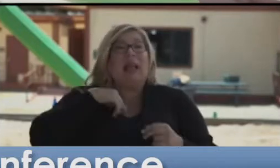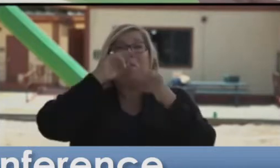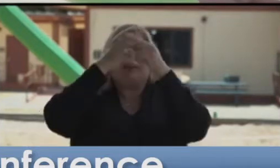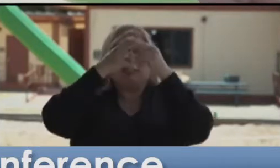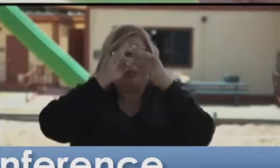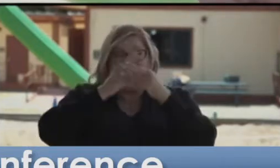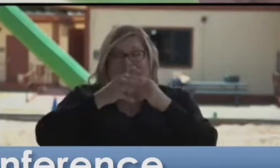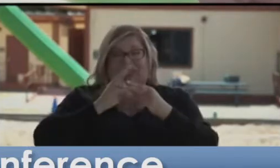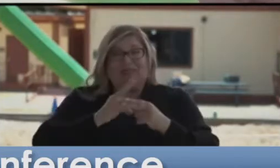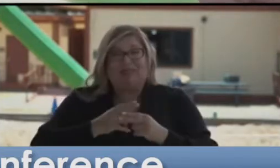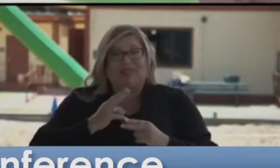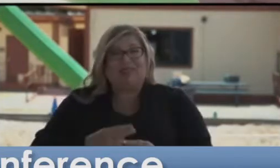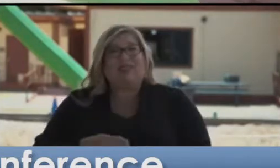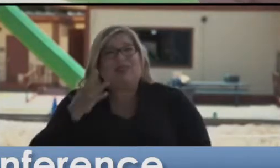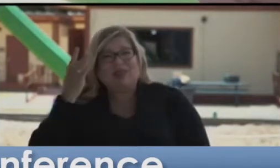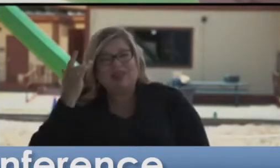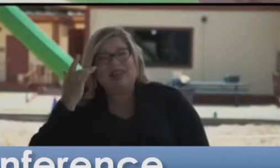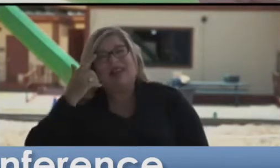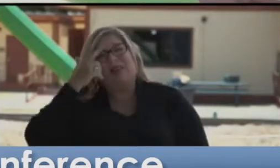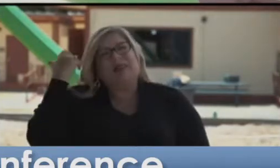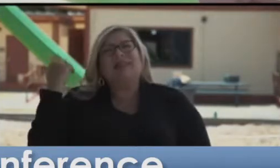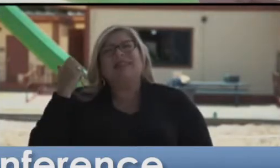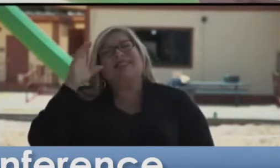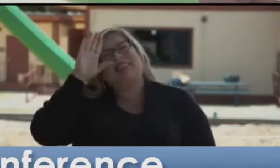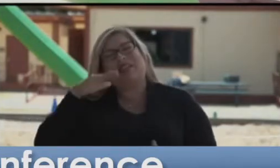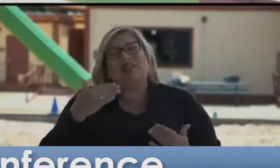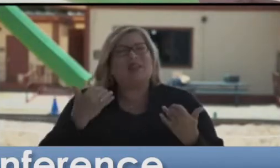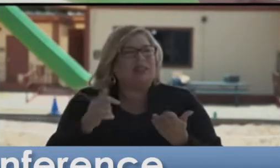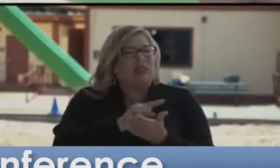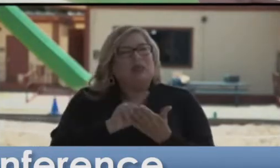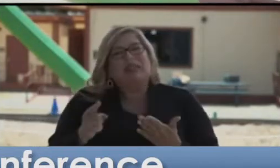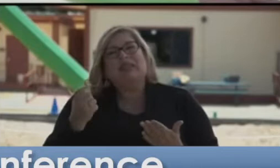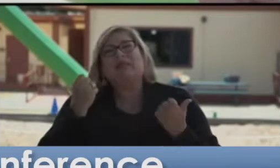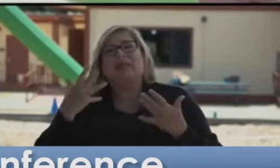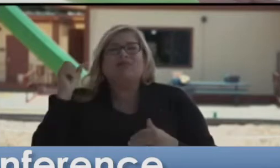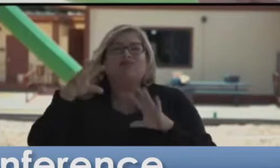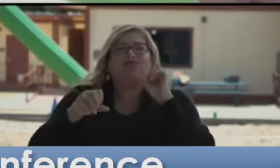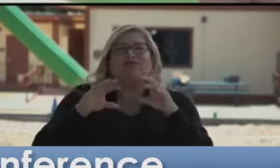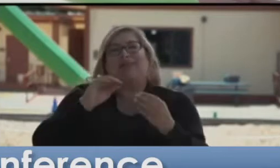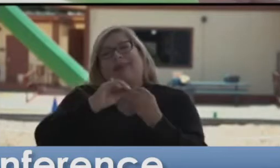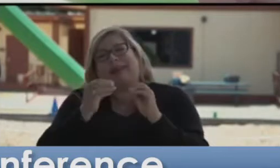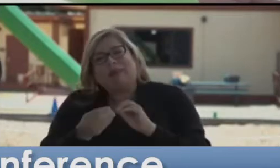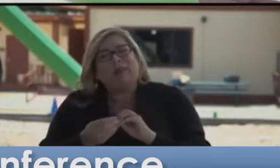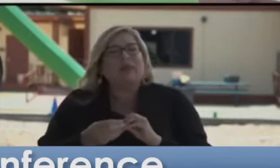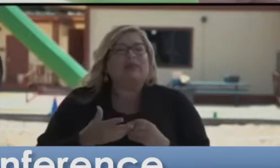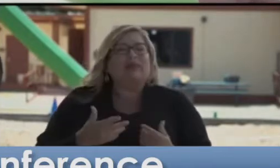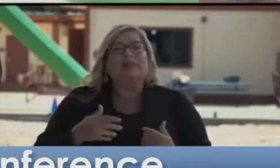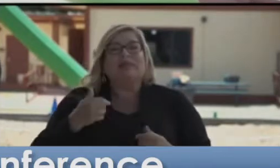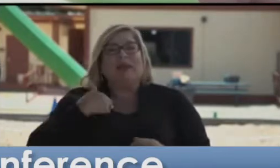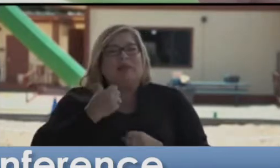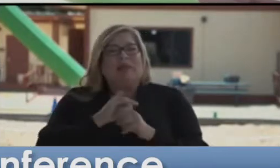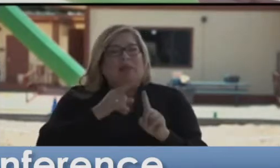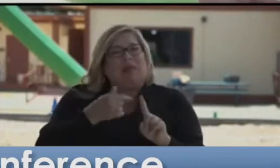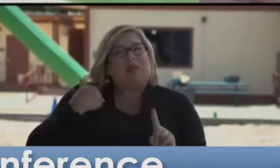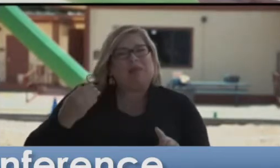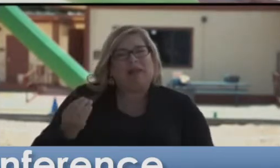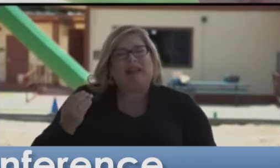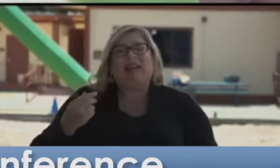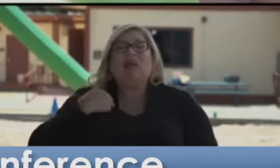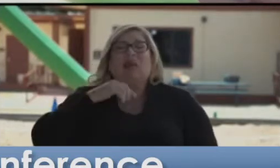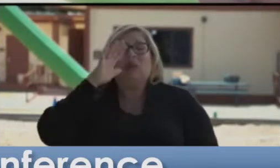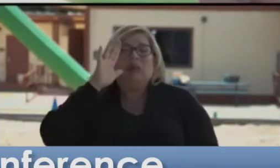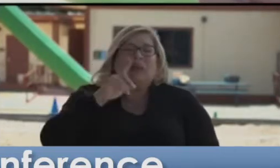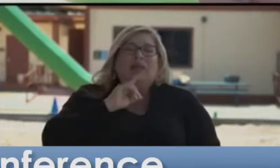because so often a week like this, you hear a lot of numbers, talk in terms of superlatives. I made this point on Monday. You're going to be hearing